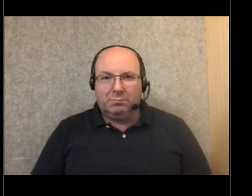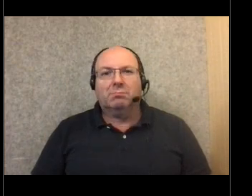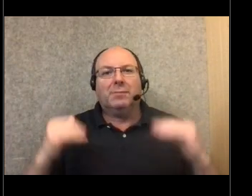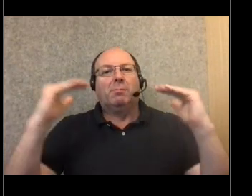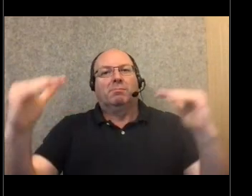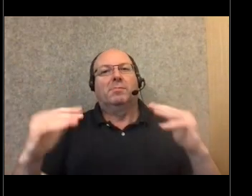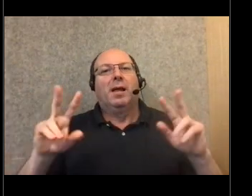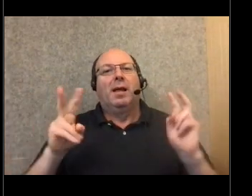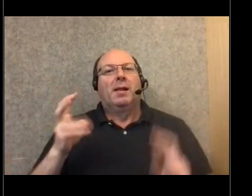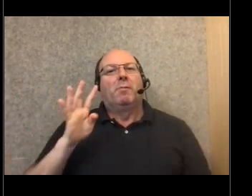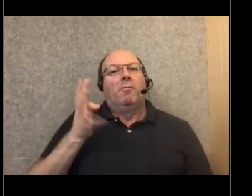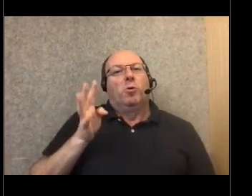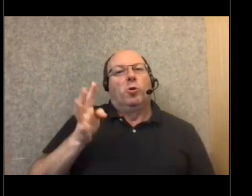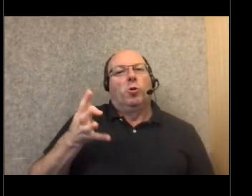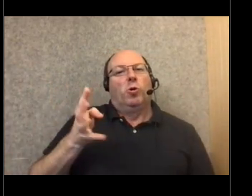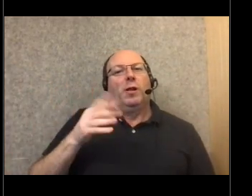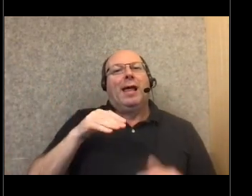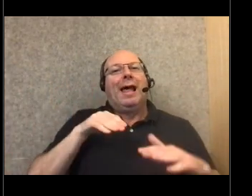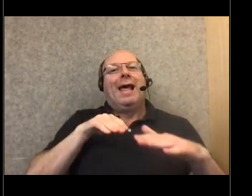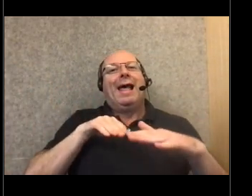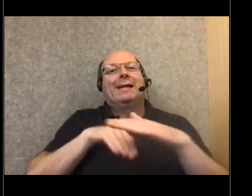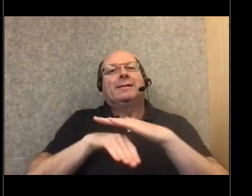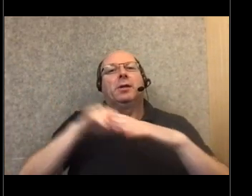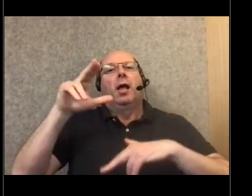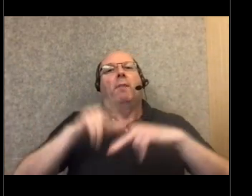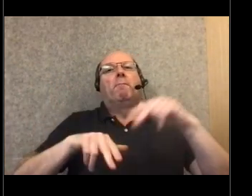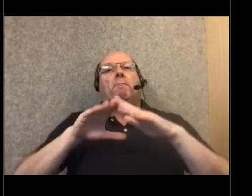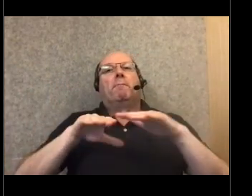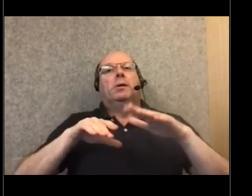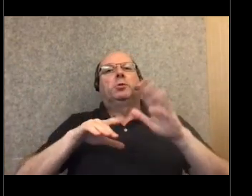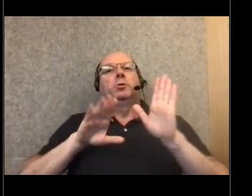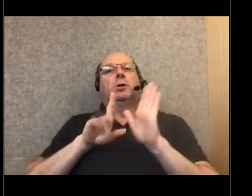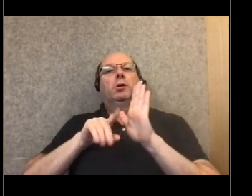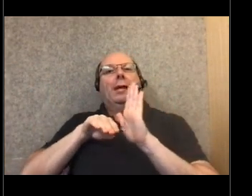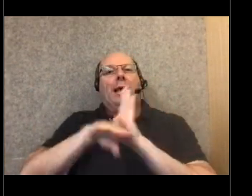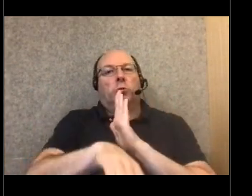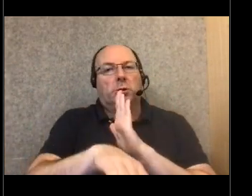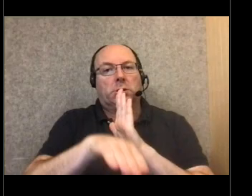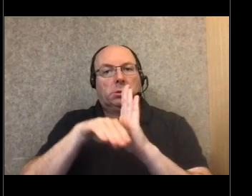4, accessible building entrances.